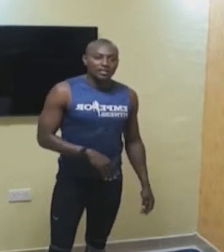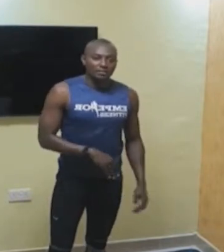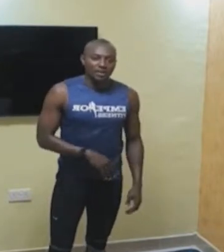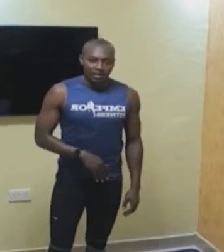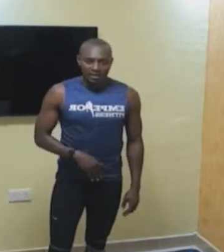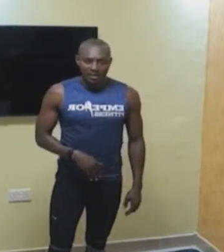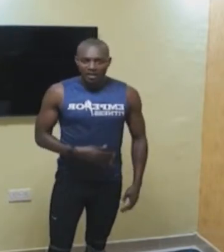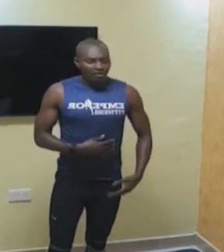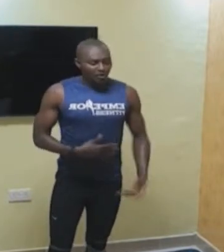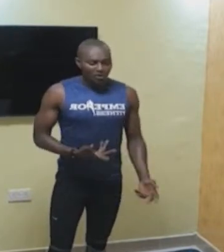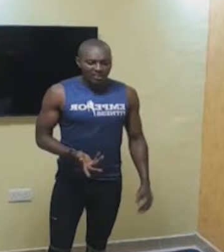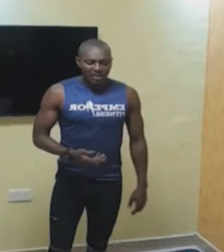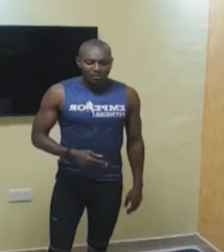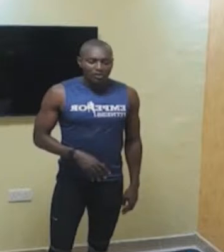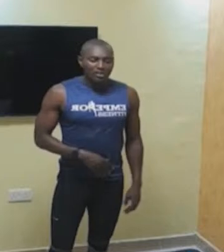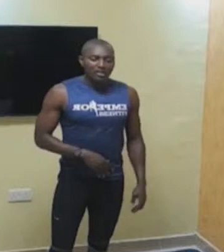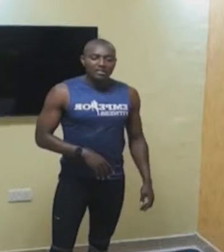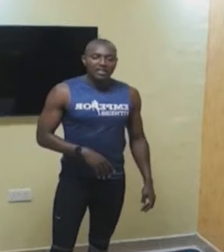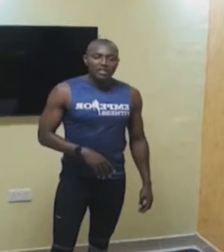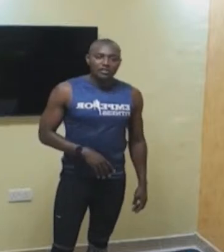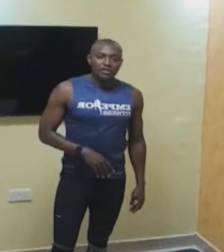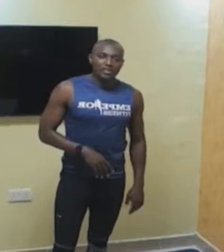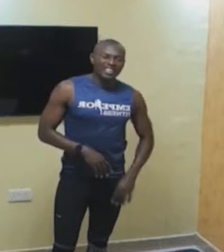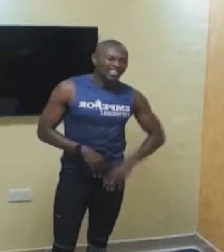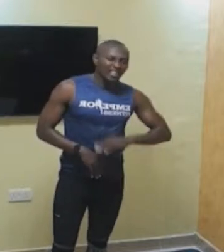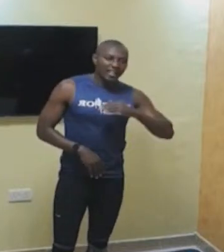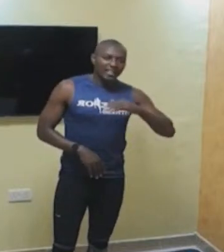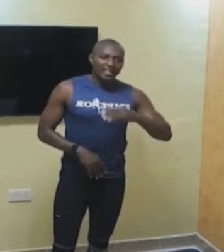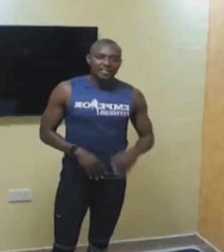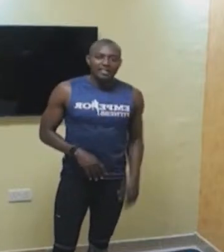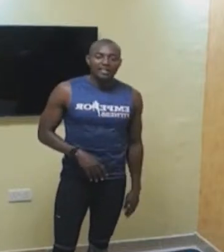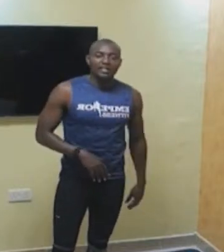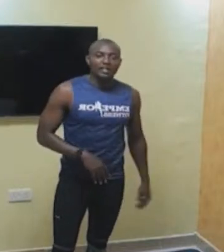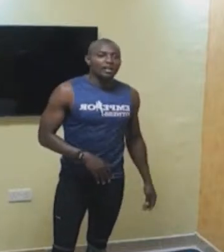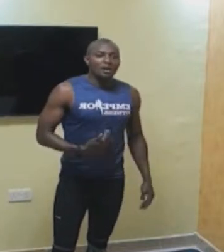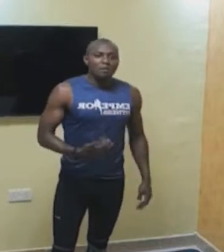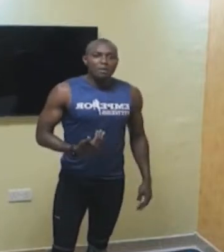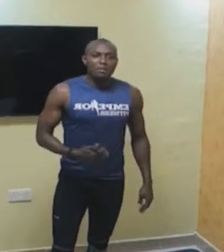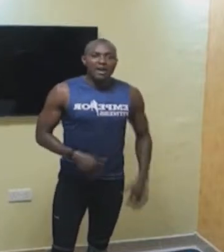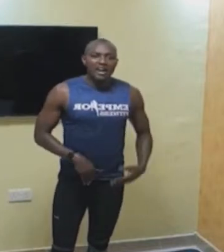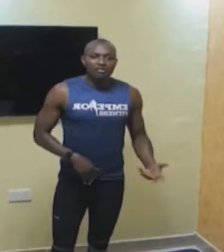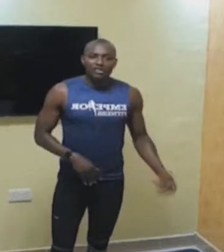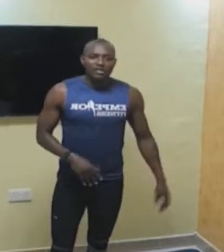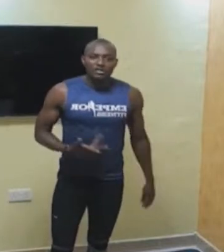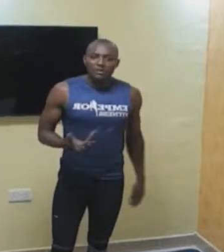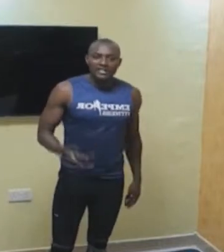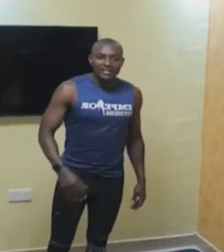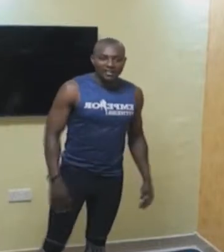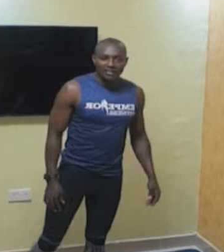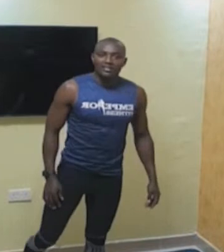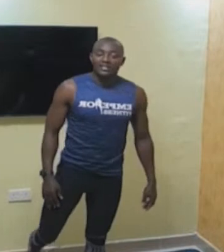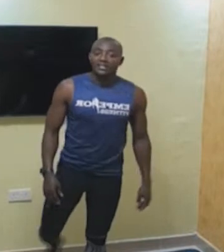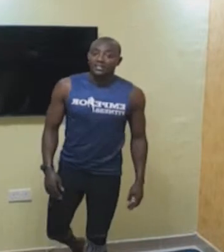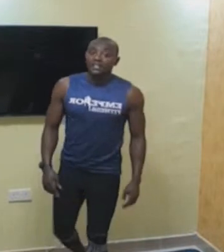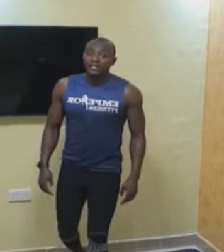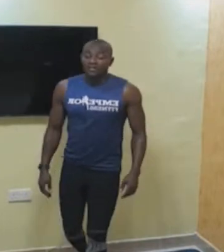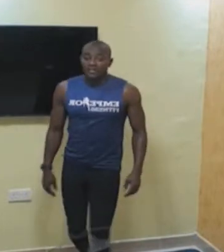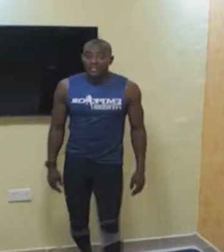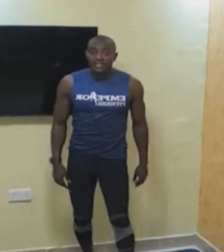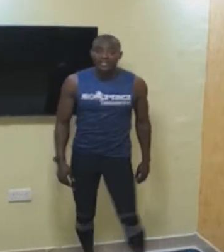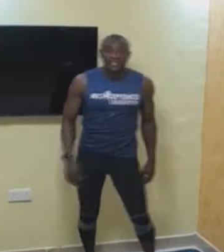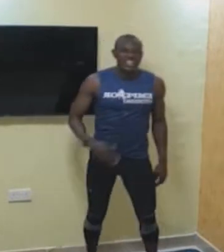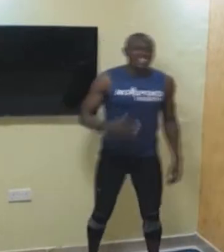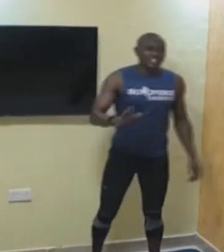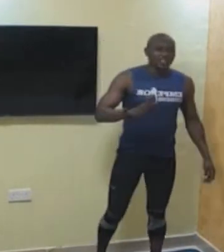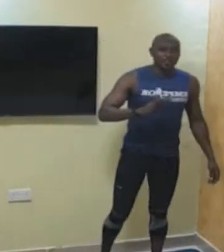your rest time. If you usually take about 30 seconds to rest, kill it. Maybe by half or reduce it by 10 seconds.